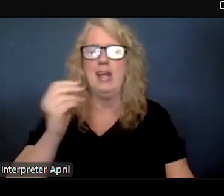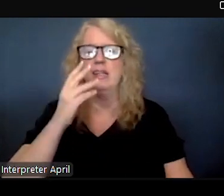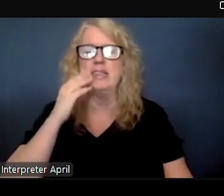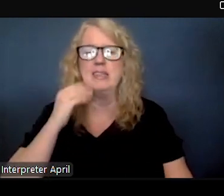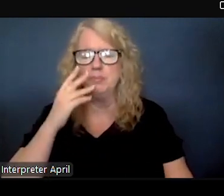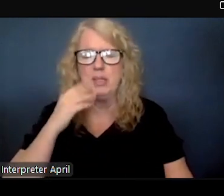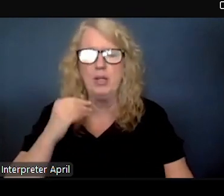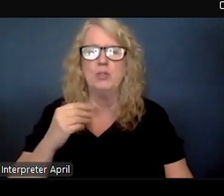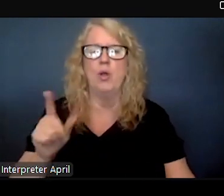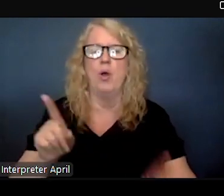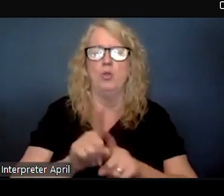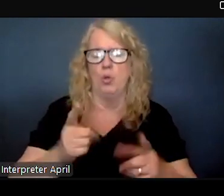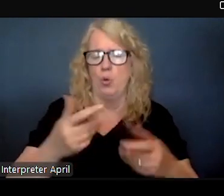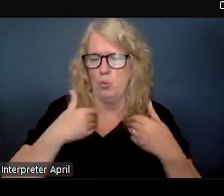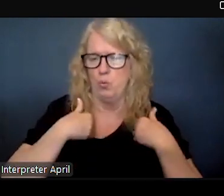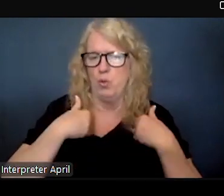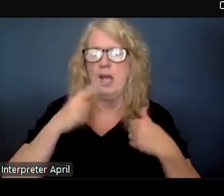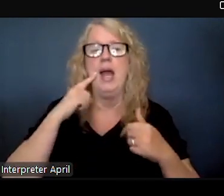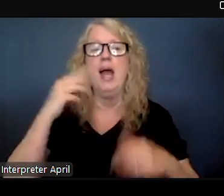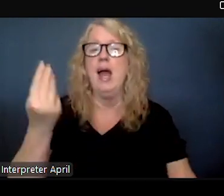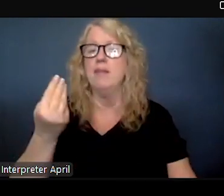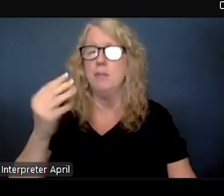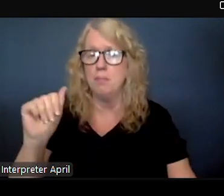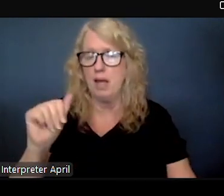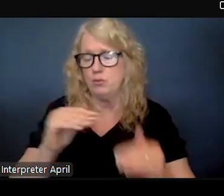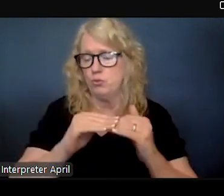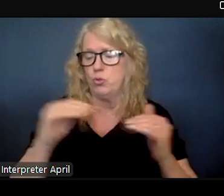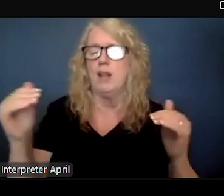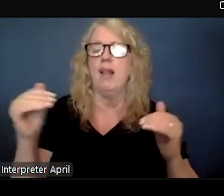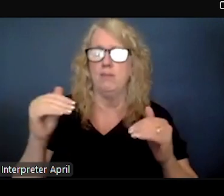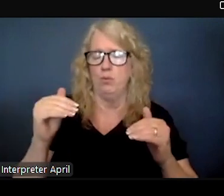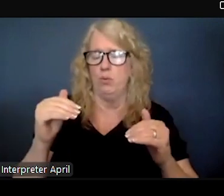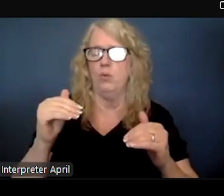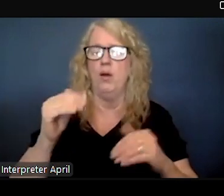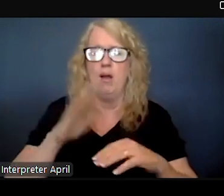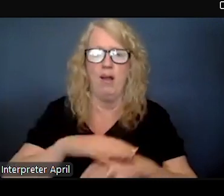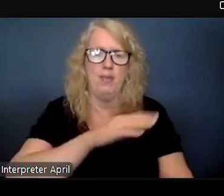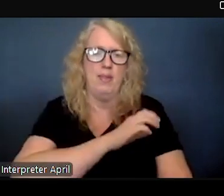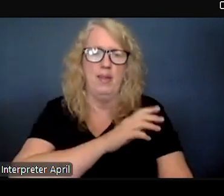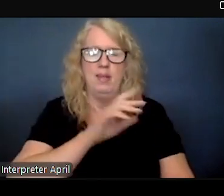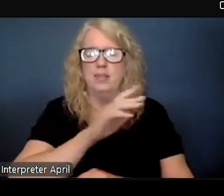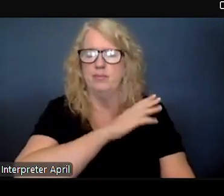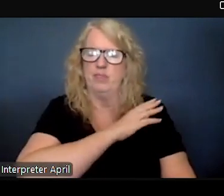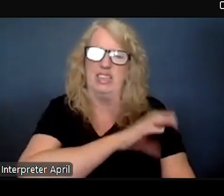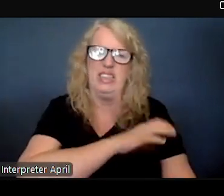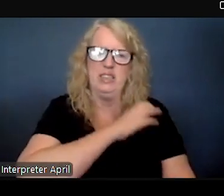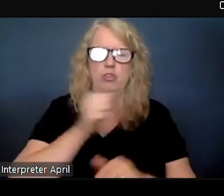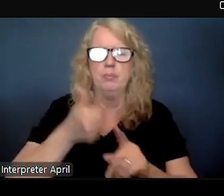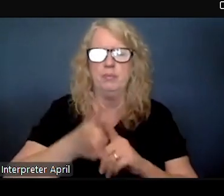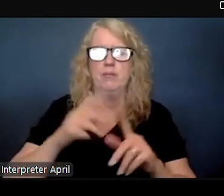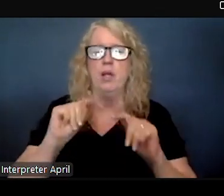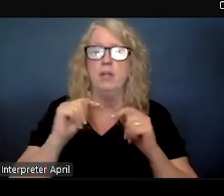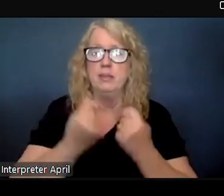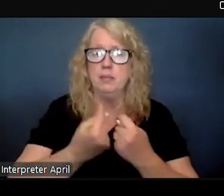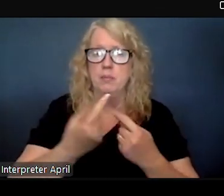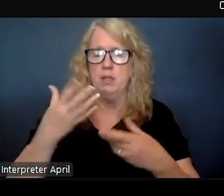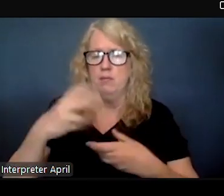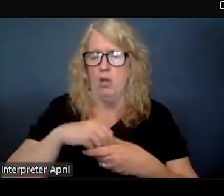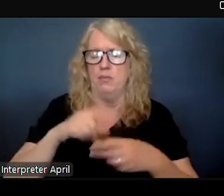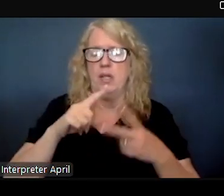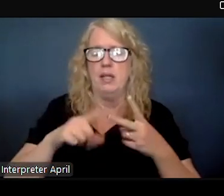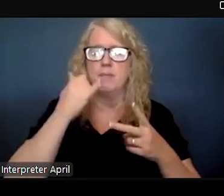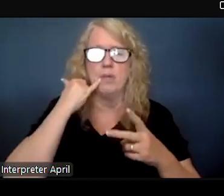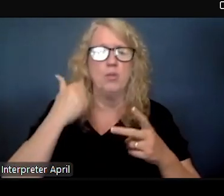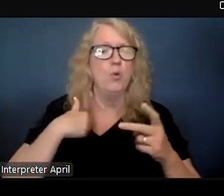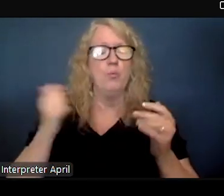experience. And then we also have a master level clinician on the team. And we also definitely want to have peers on our